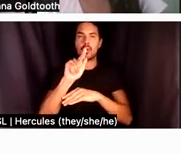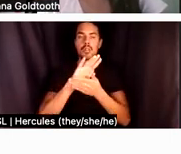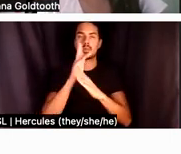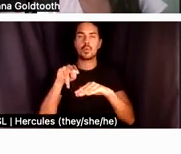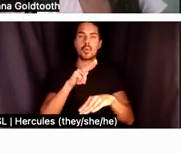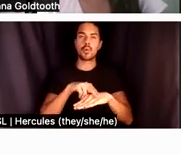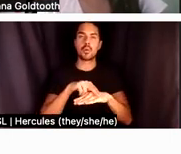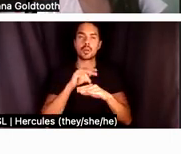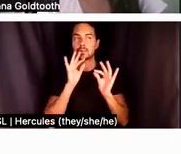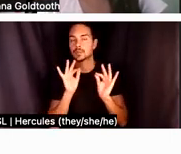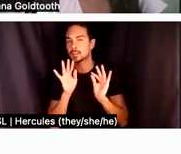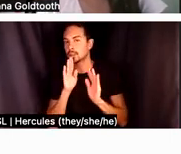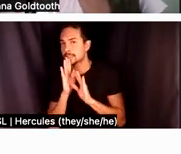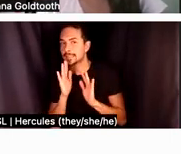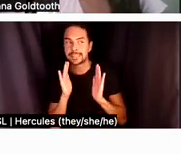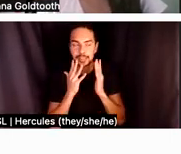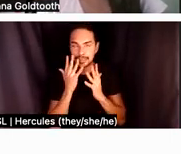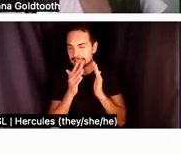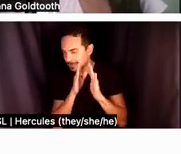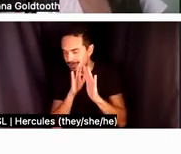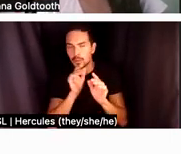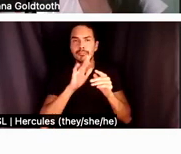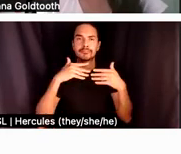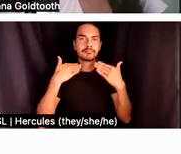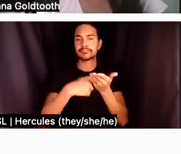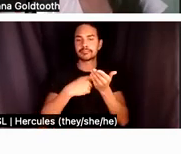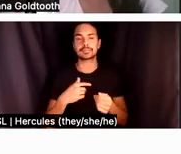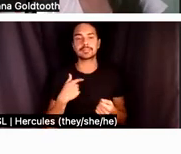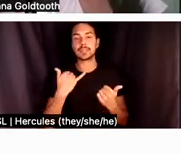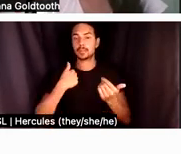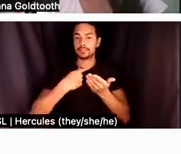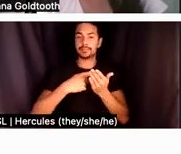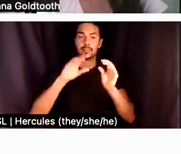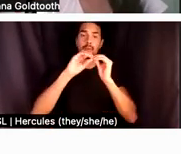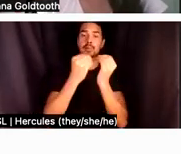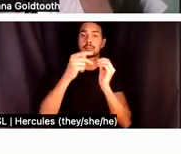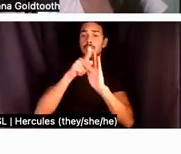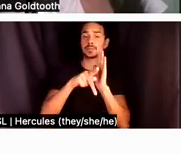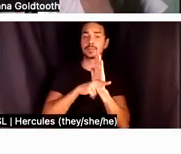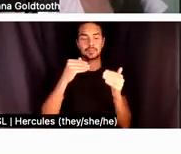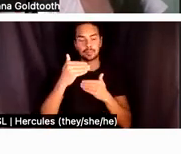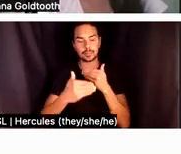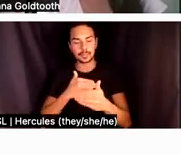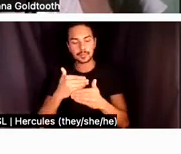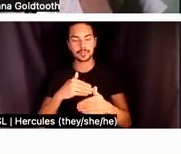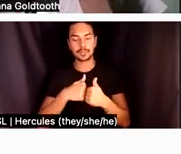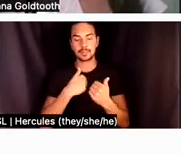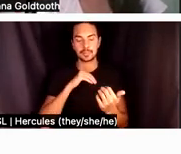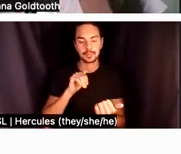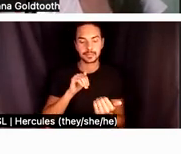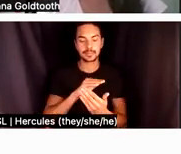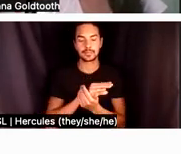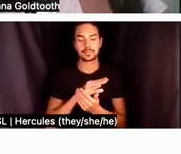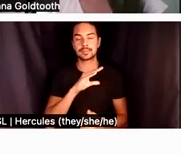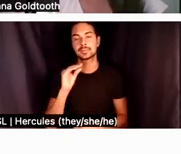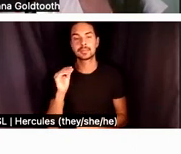about how, even within our organizational policies and procedures and the way that we act, like both with our coworkers and with the people